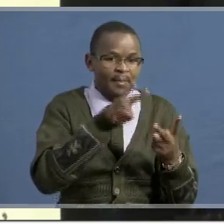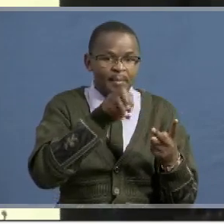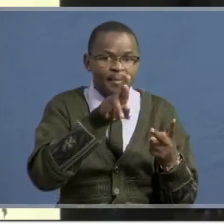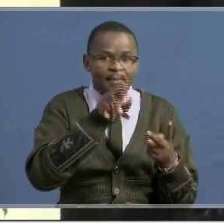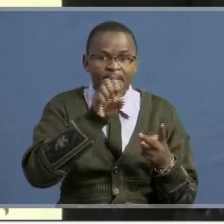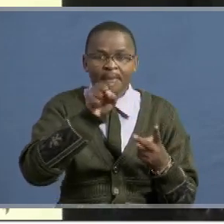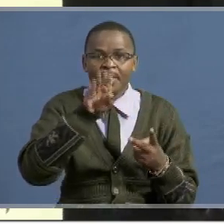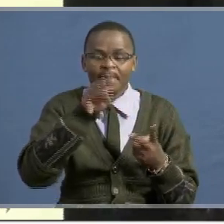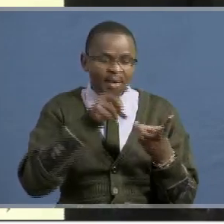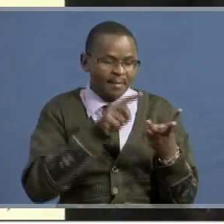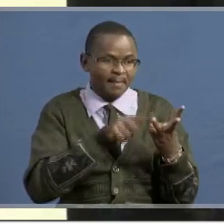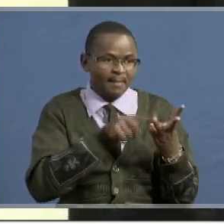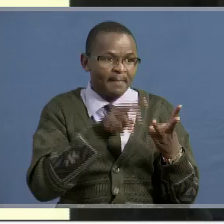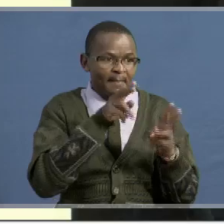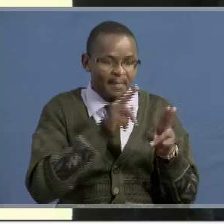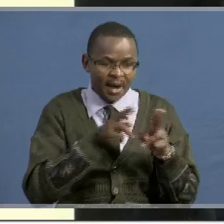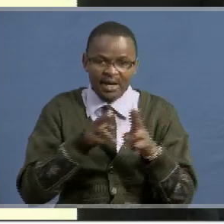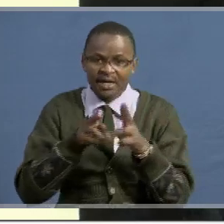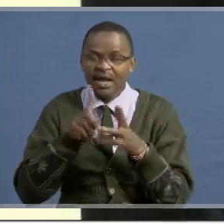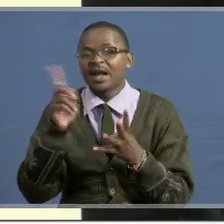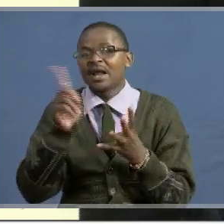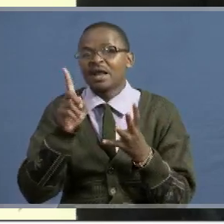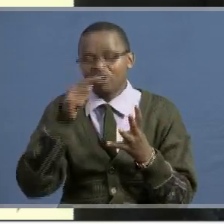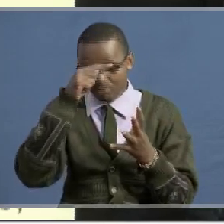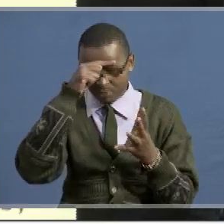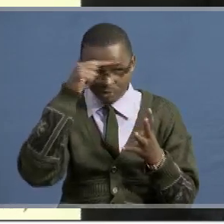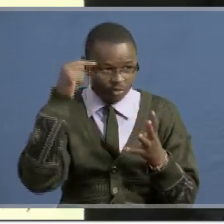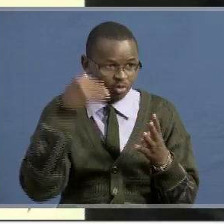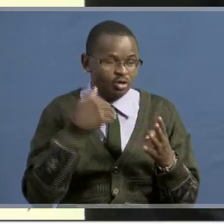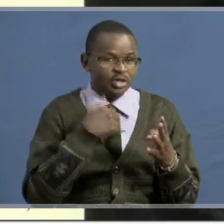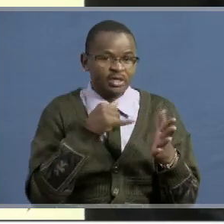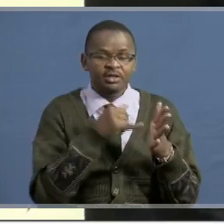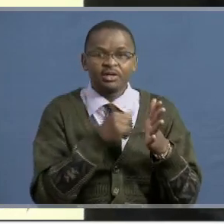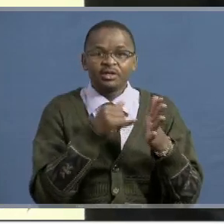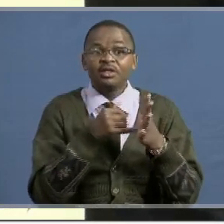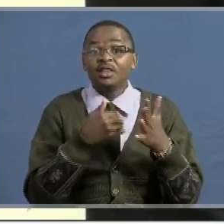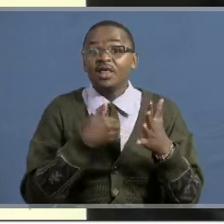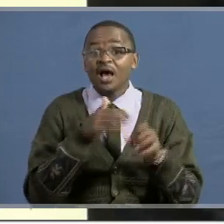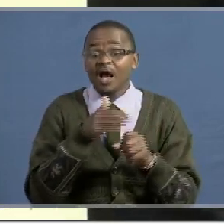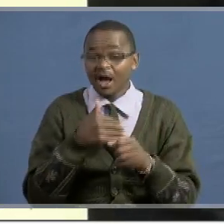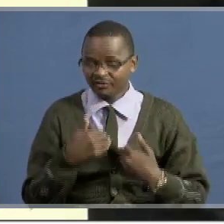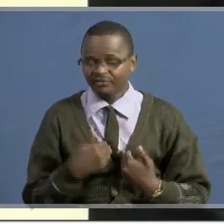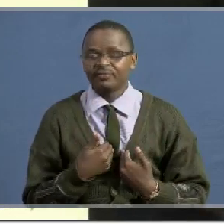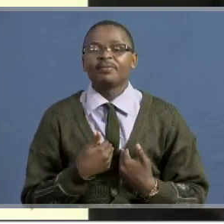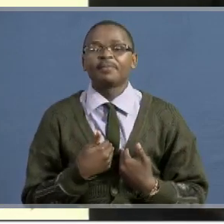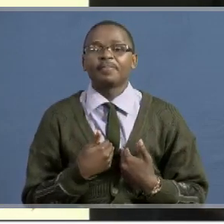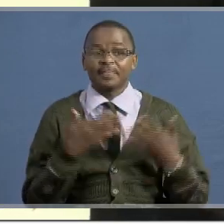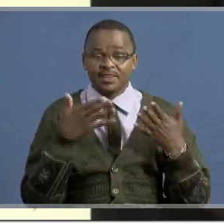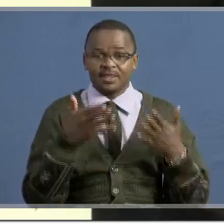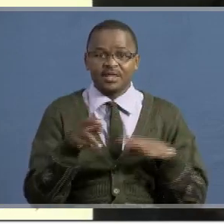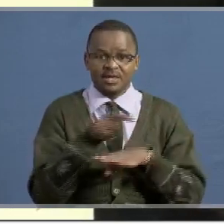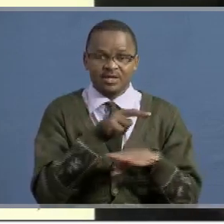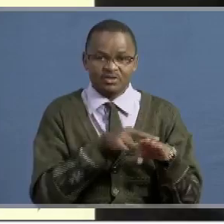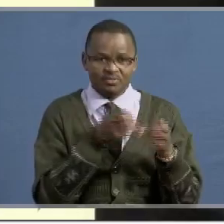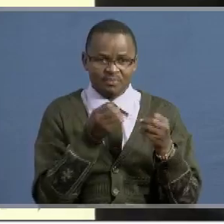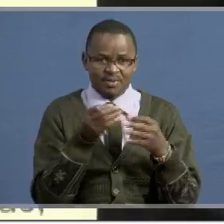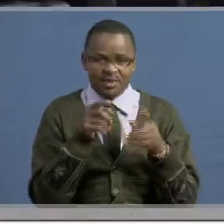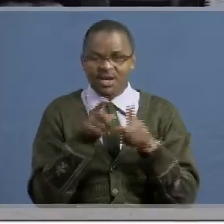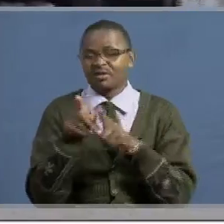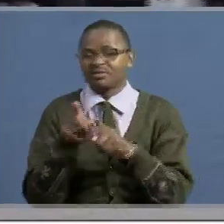and Mandera counties. Nairobi, because it's the port, the hub, and destination of victims of